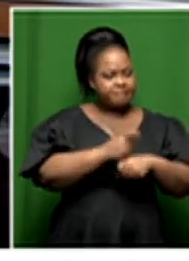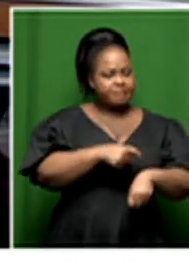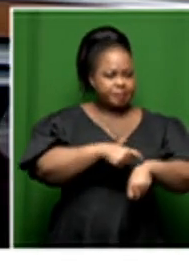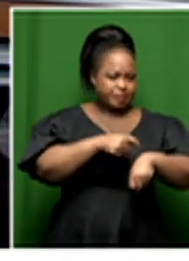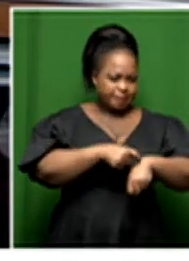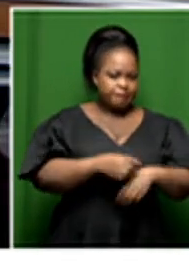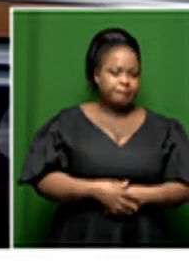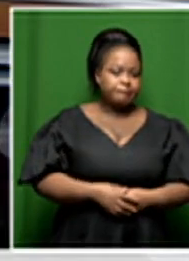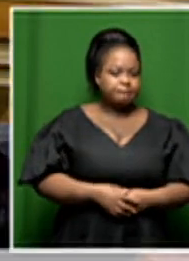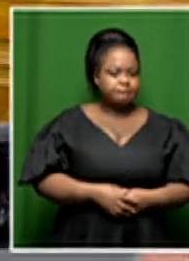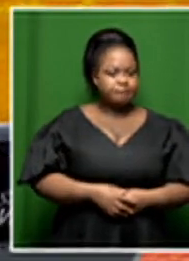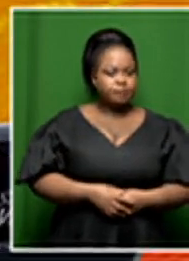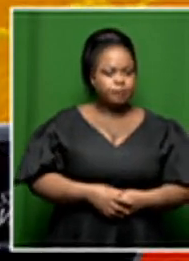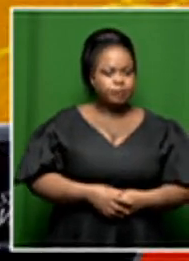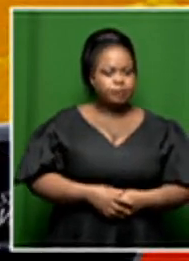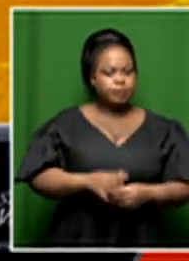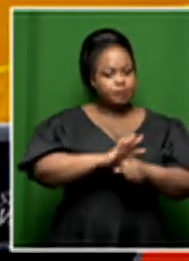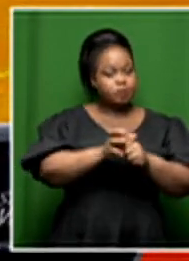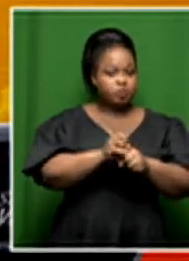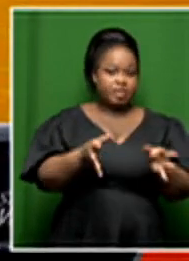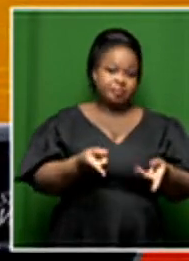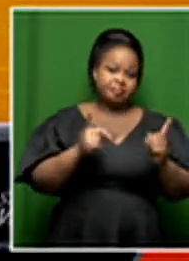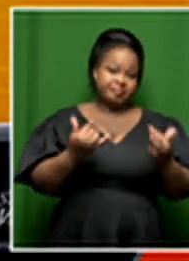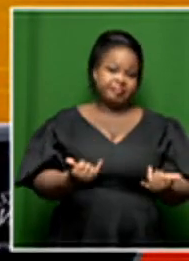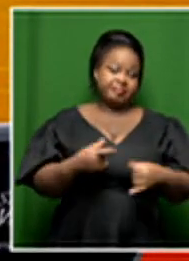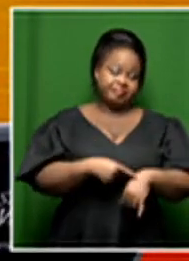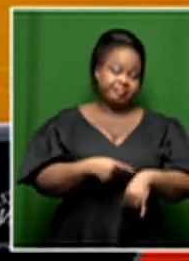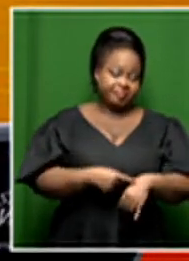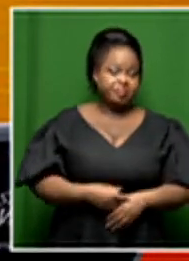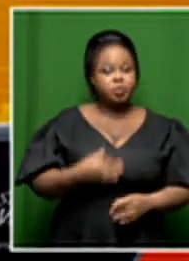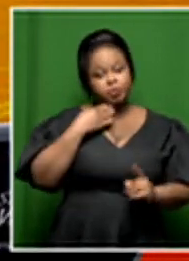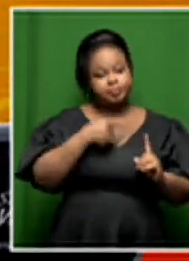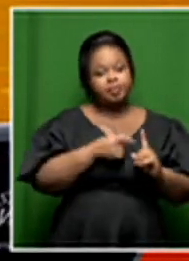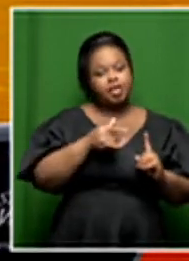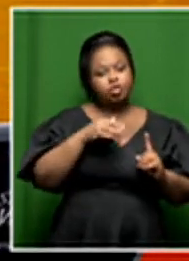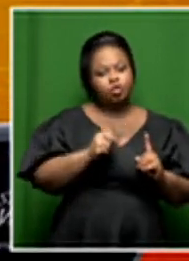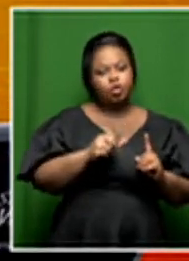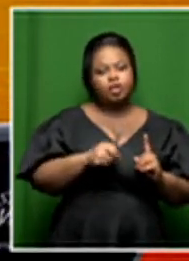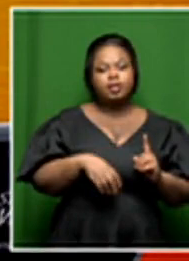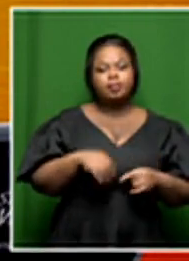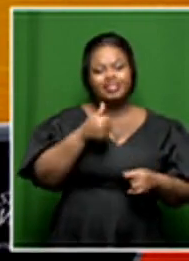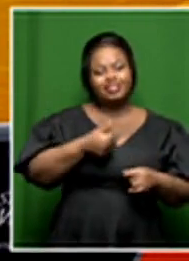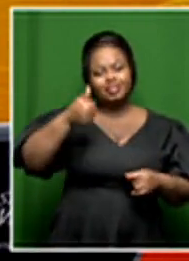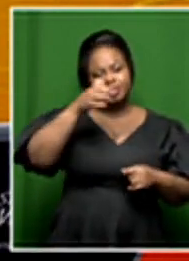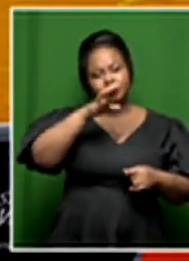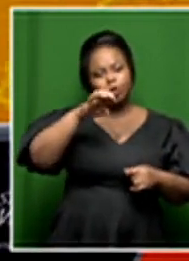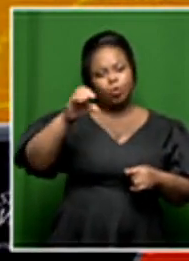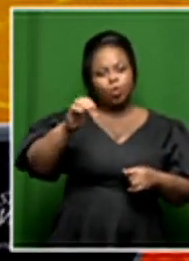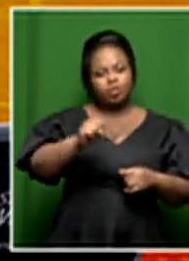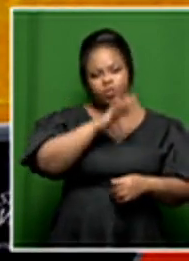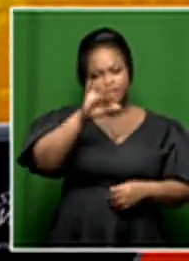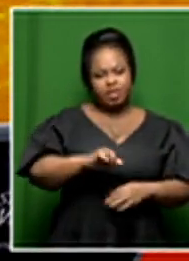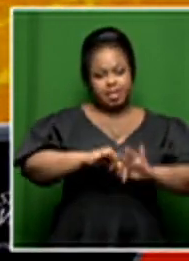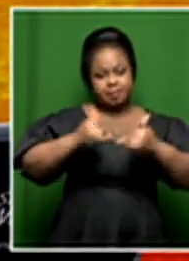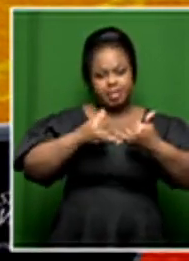trying times in COVID pandemic times. So that was, of course, Anton Arendse, who's the COO of South